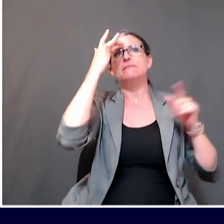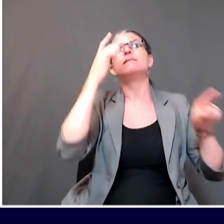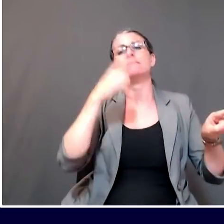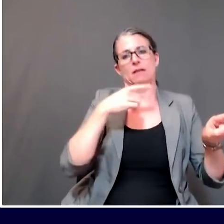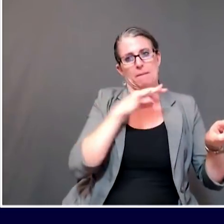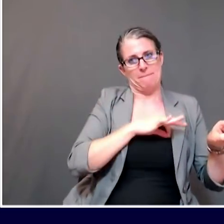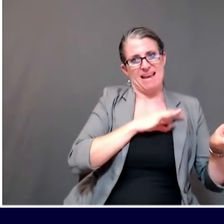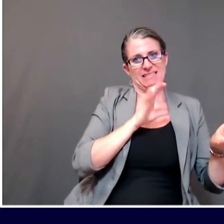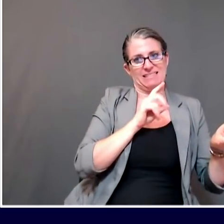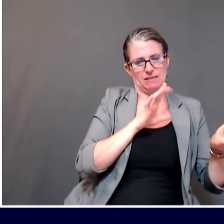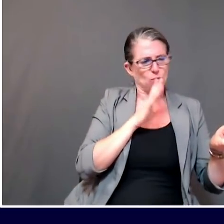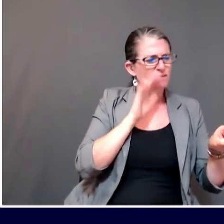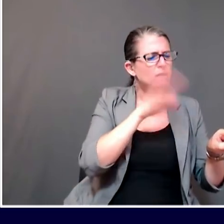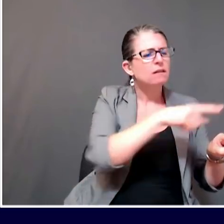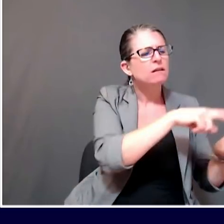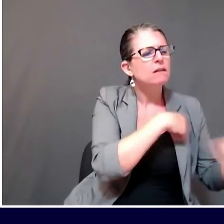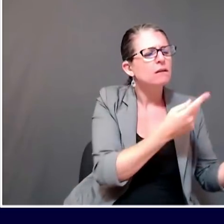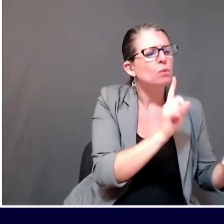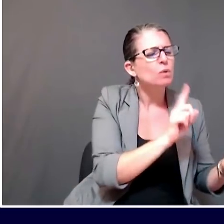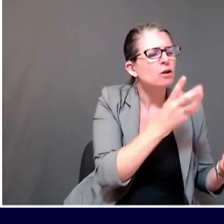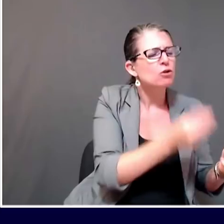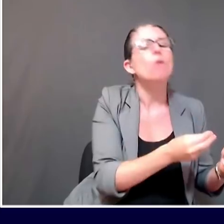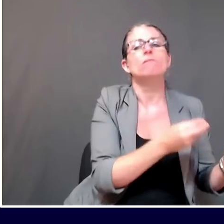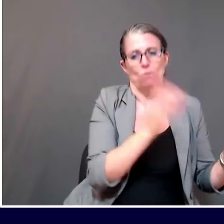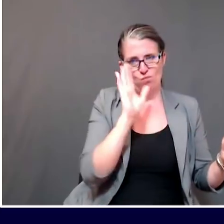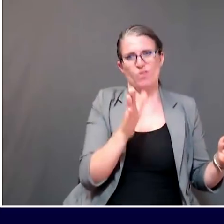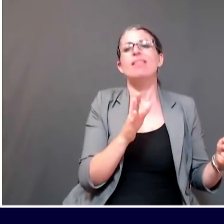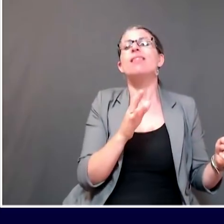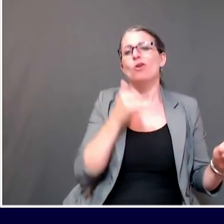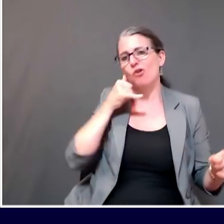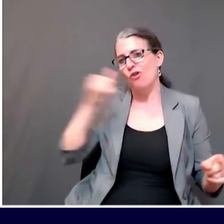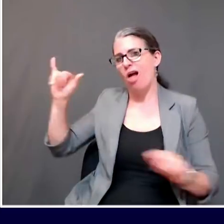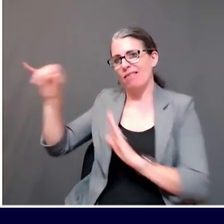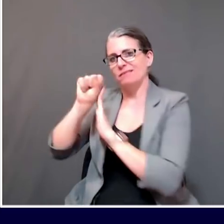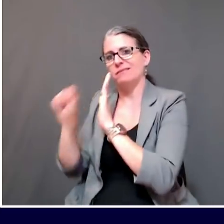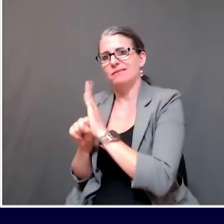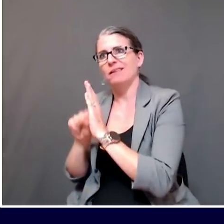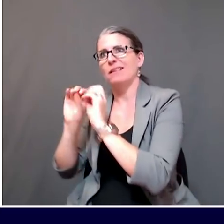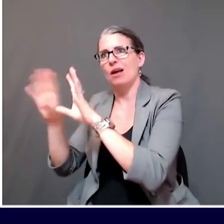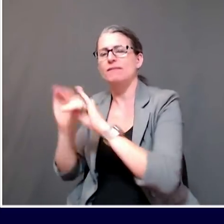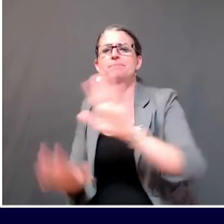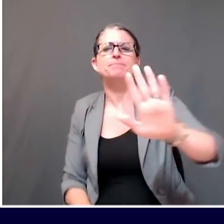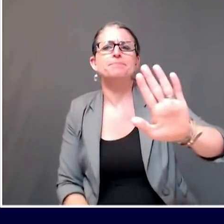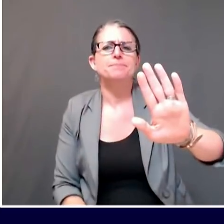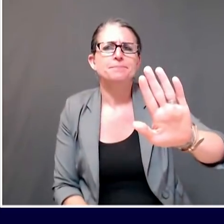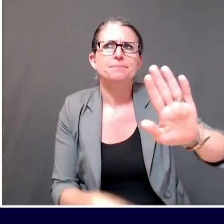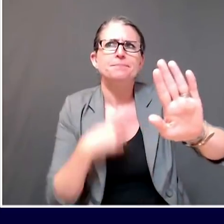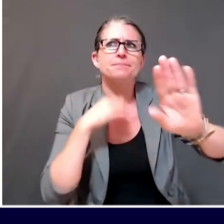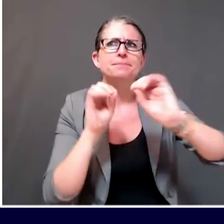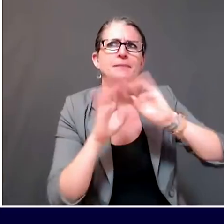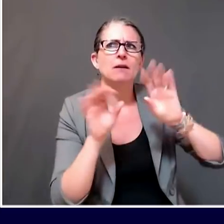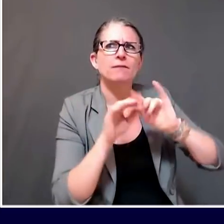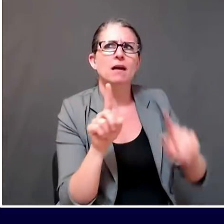you were, I just wanted to clarify, if they are within that 14-day window and